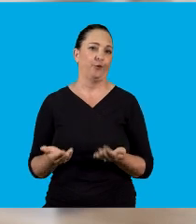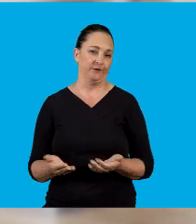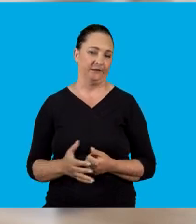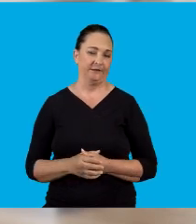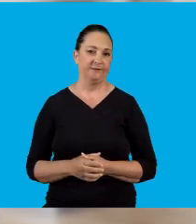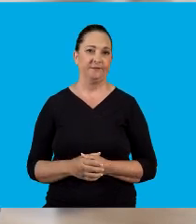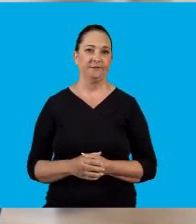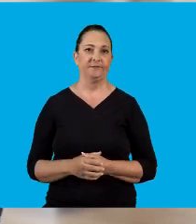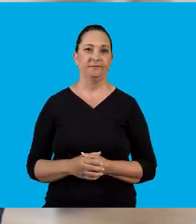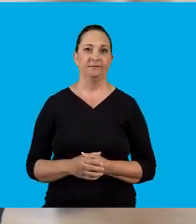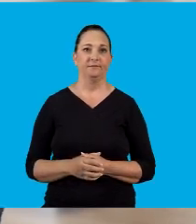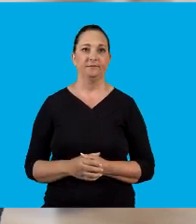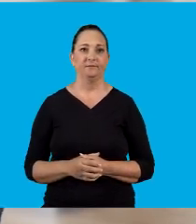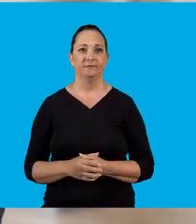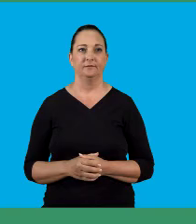services.